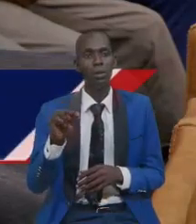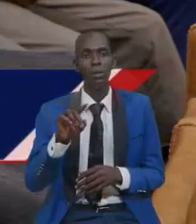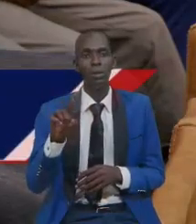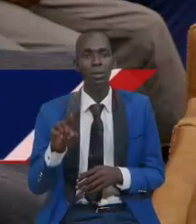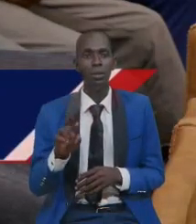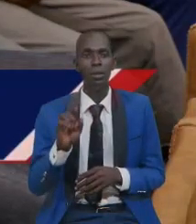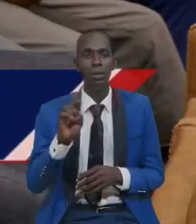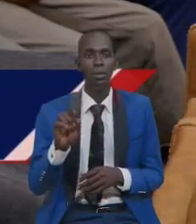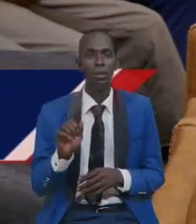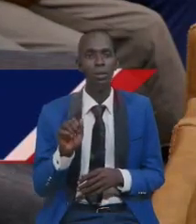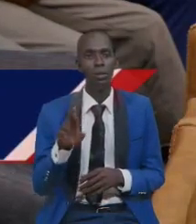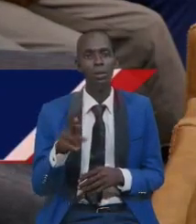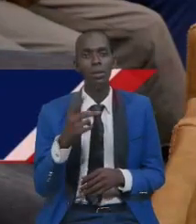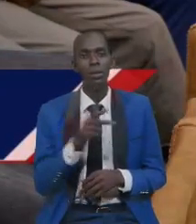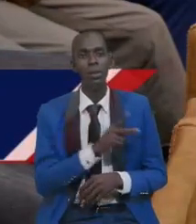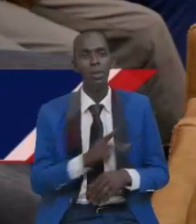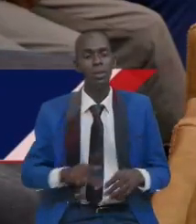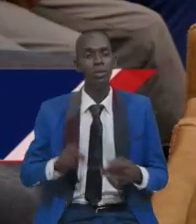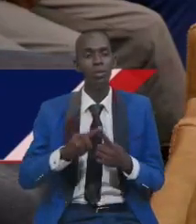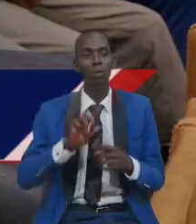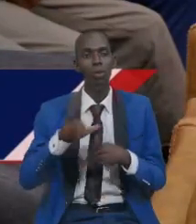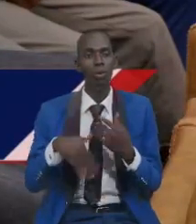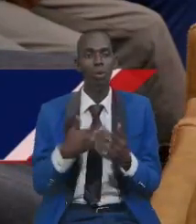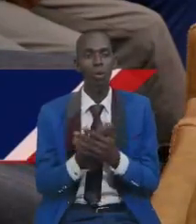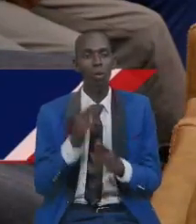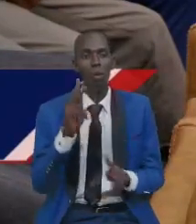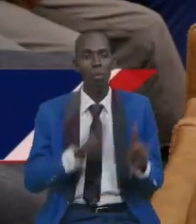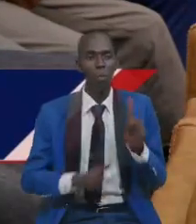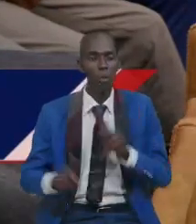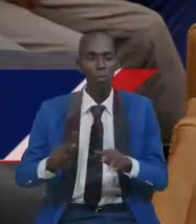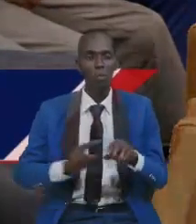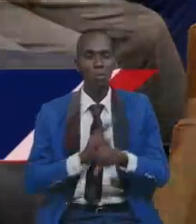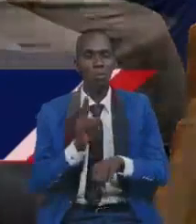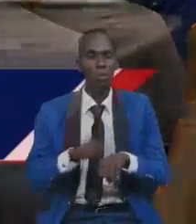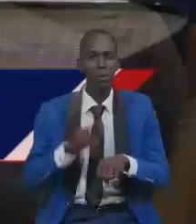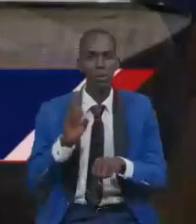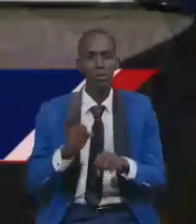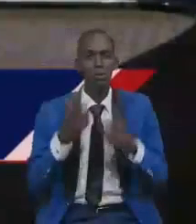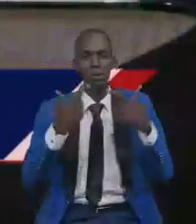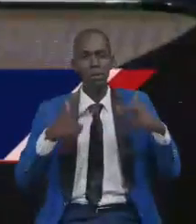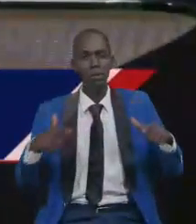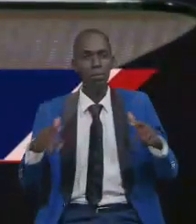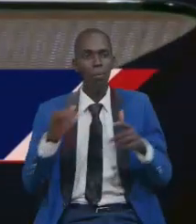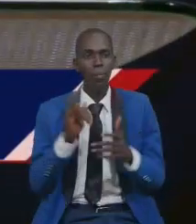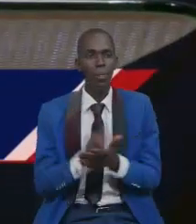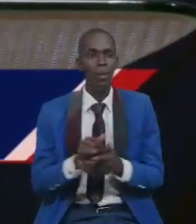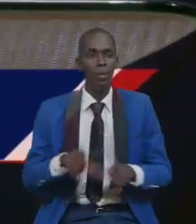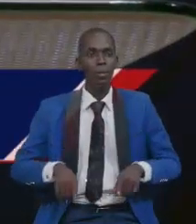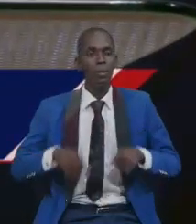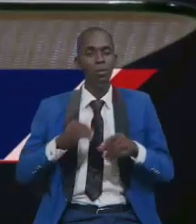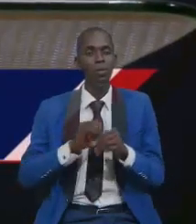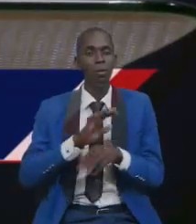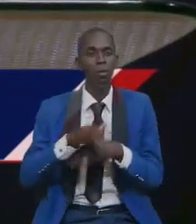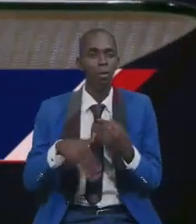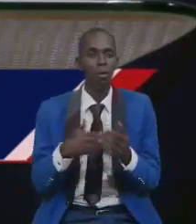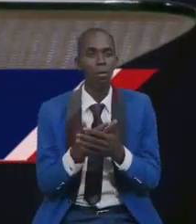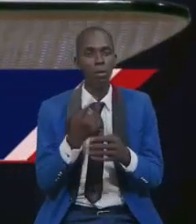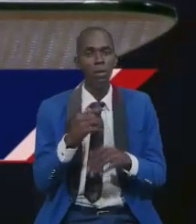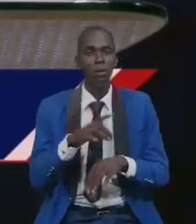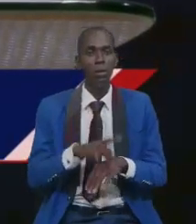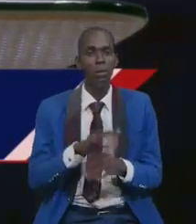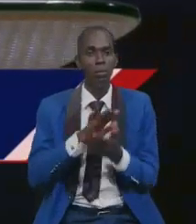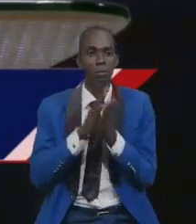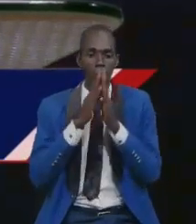people, nations, and the languages that dwell in all the earth, peace